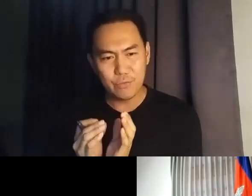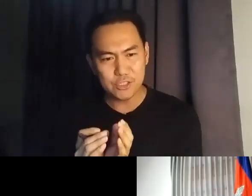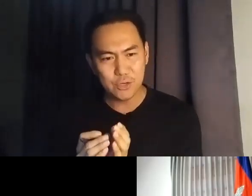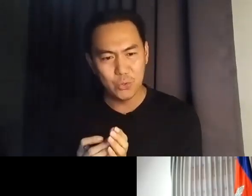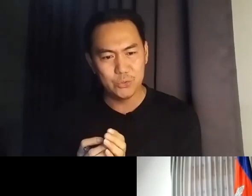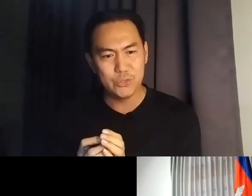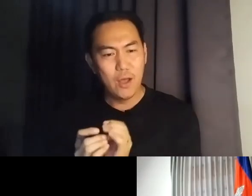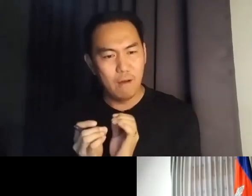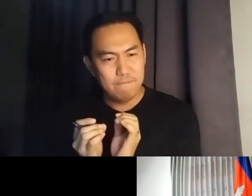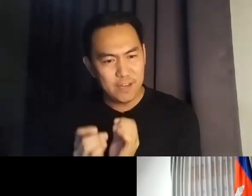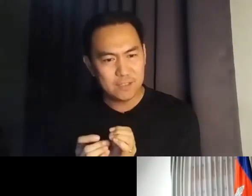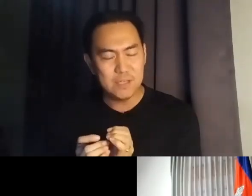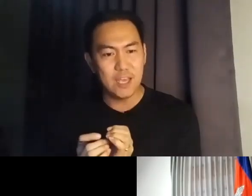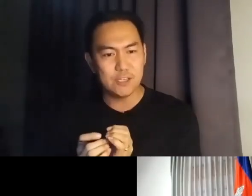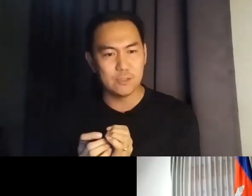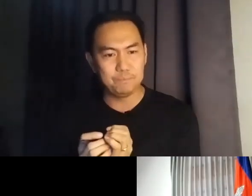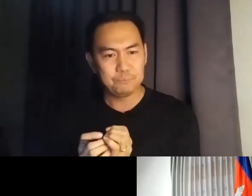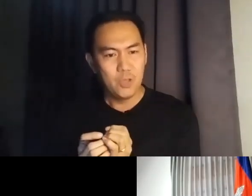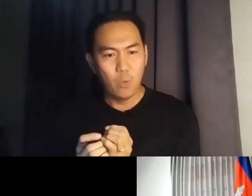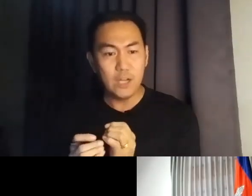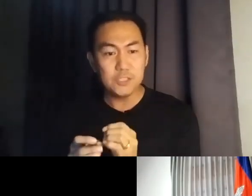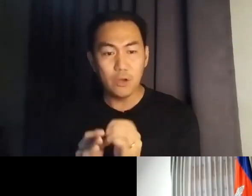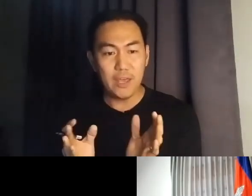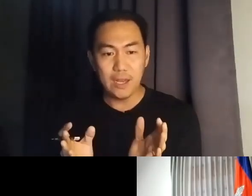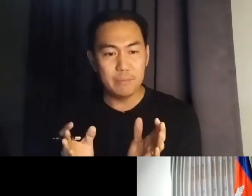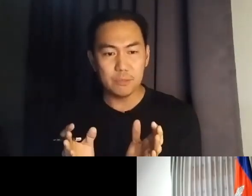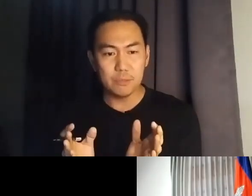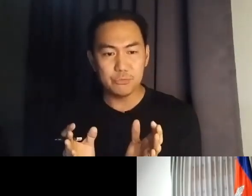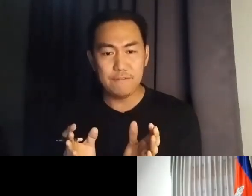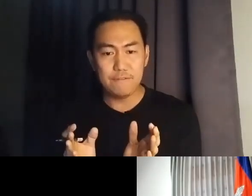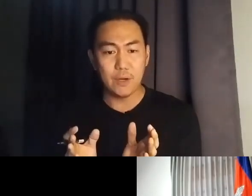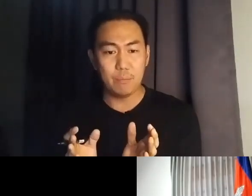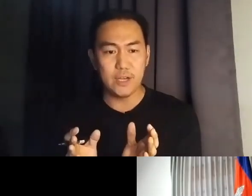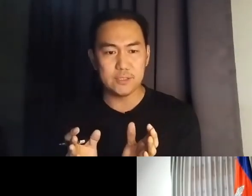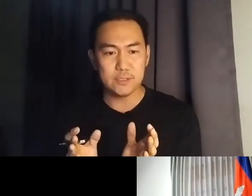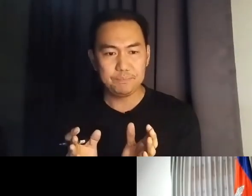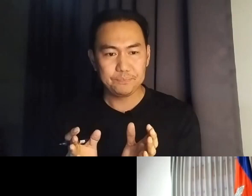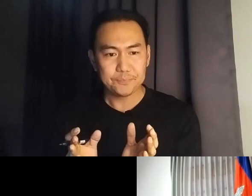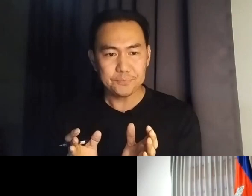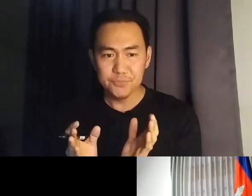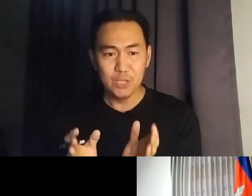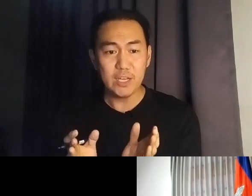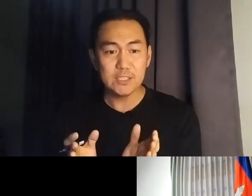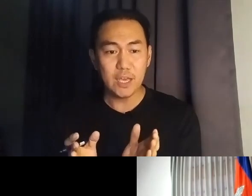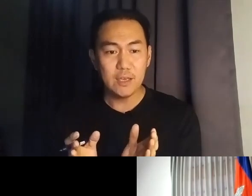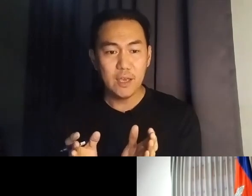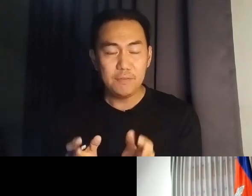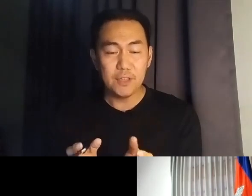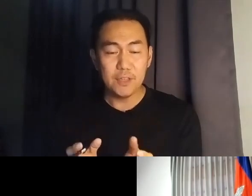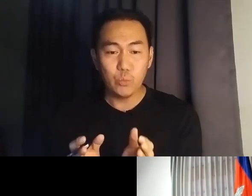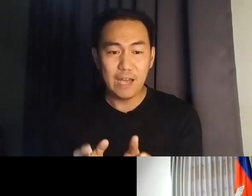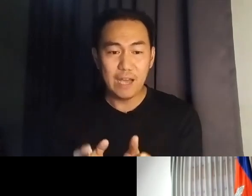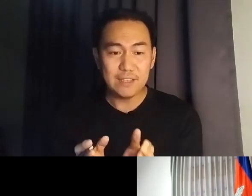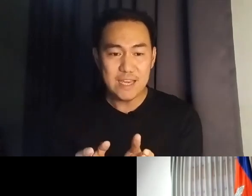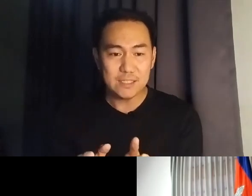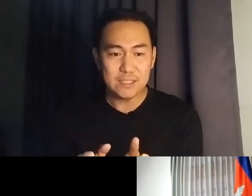the threshold of victimization, once all the elements of trafficking are present, then we can say that we